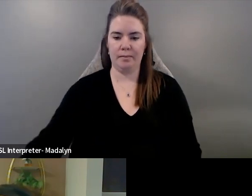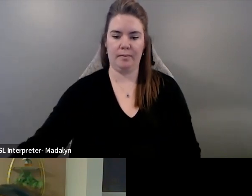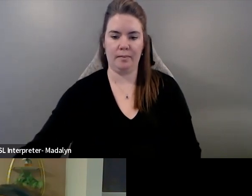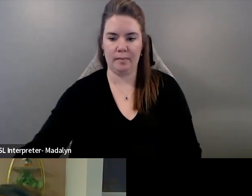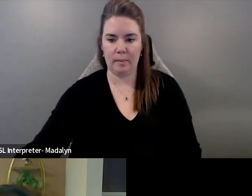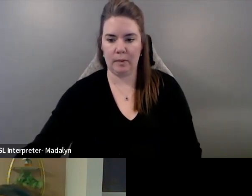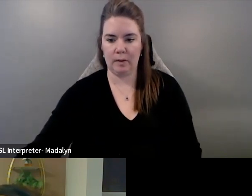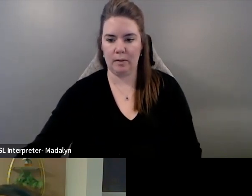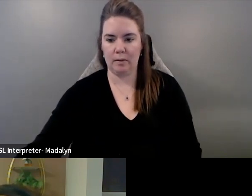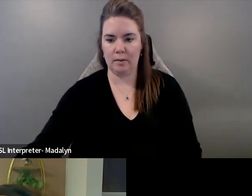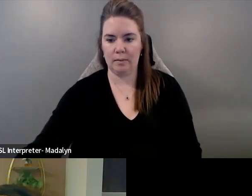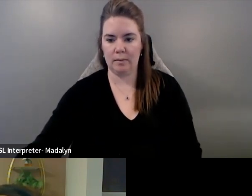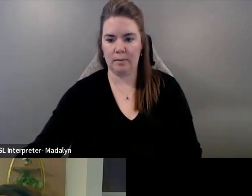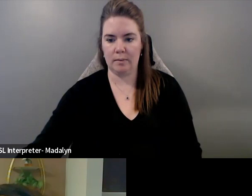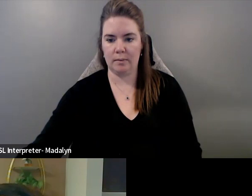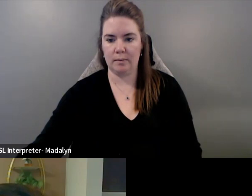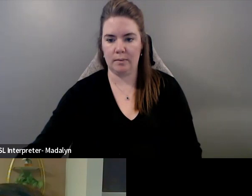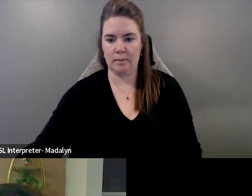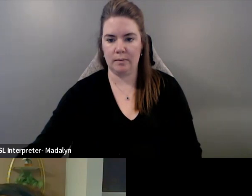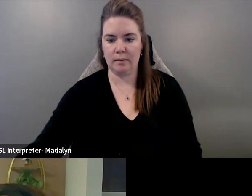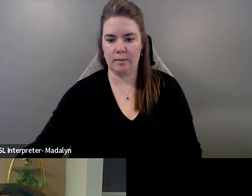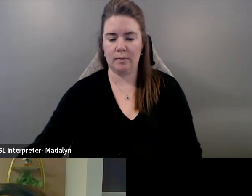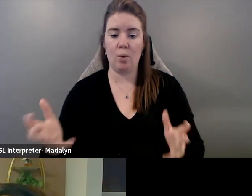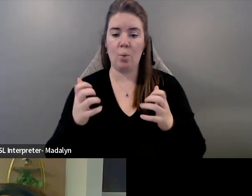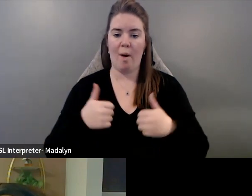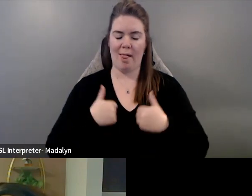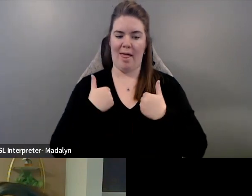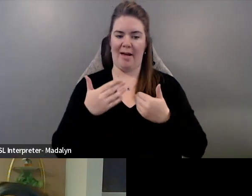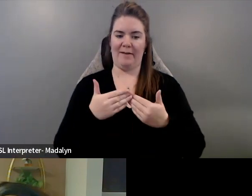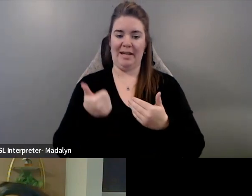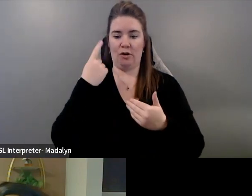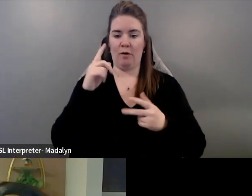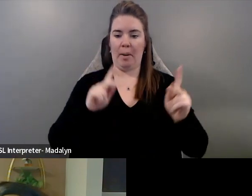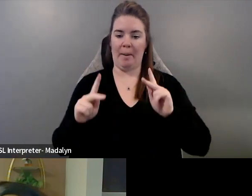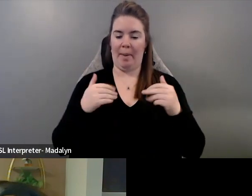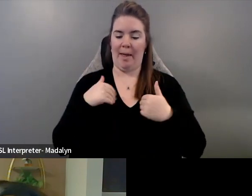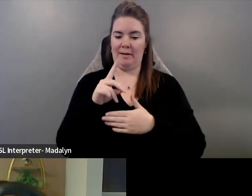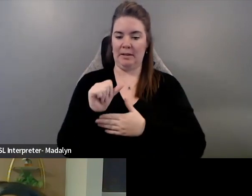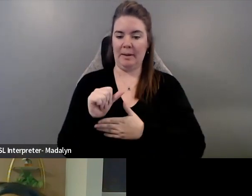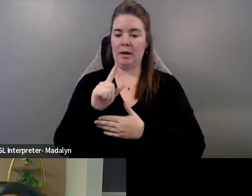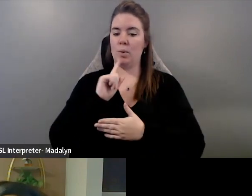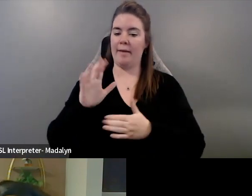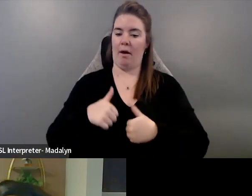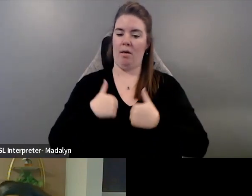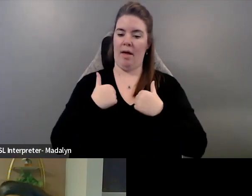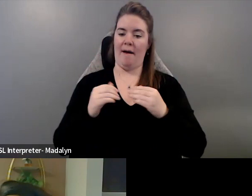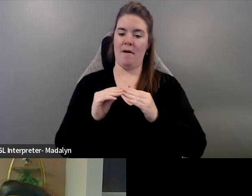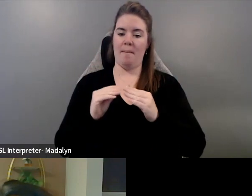life easier for folks with disabilities, to help them be more independent in the way that they choose. And that choice part is really important